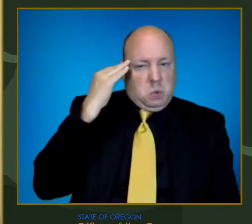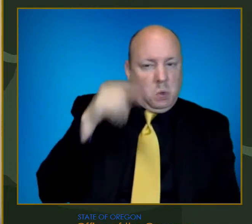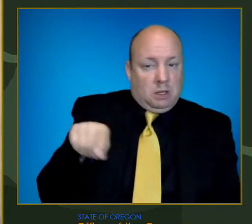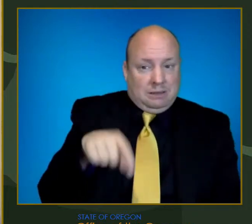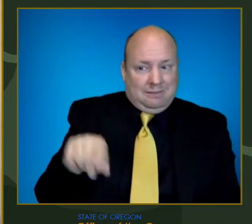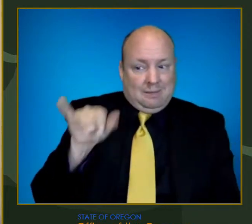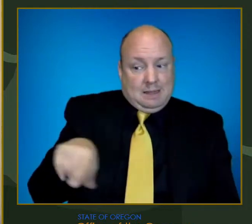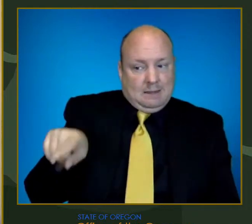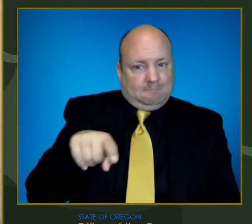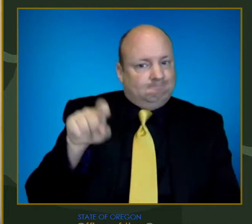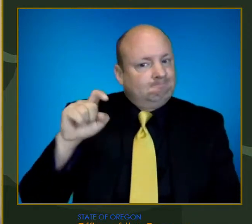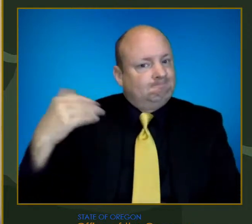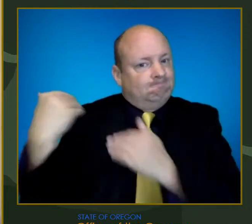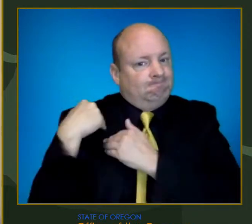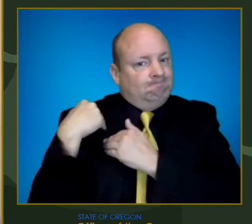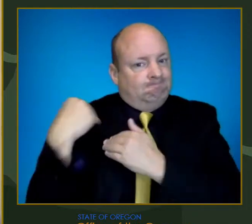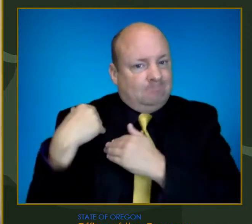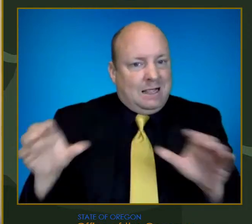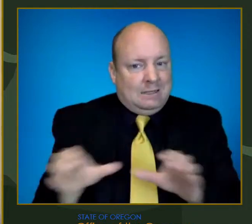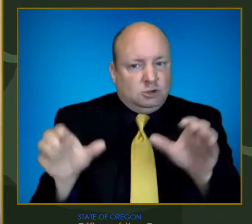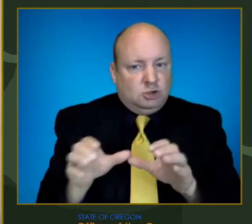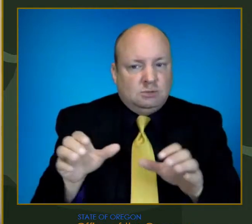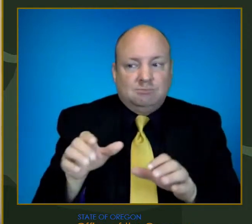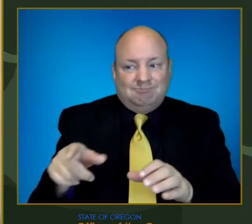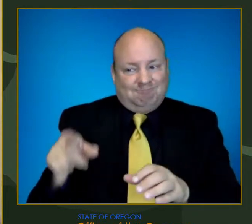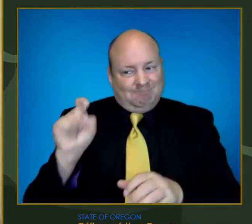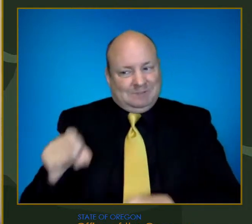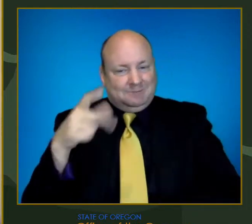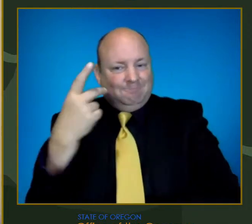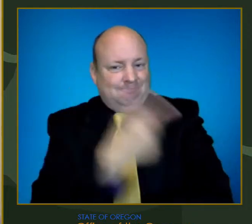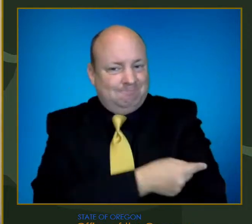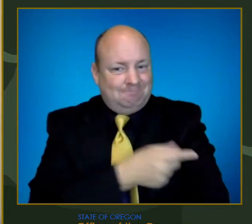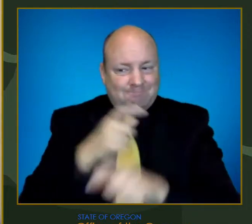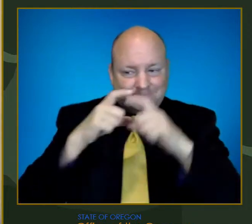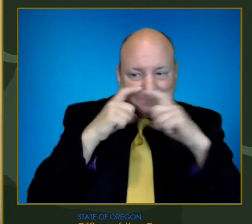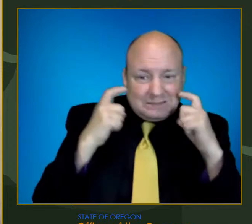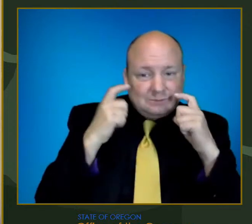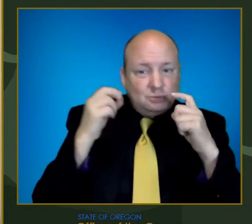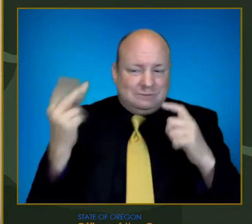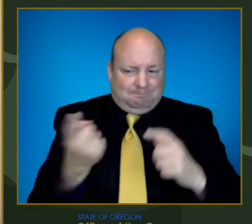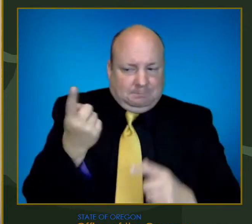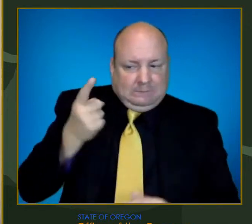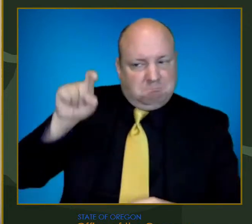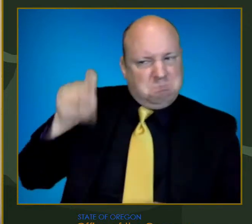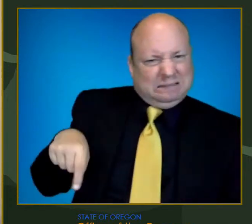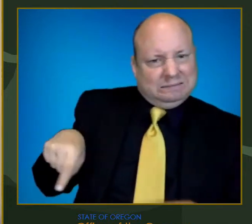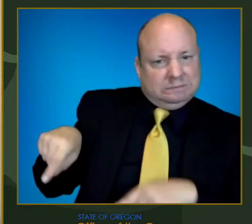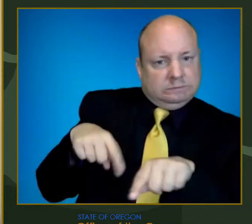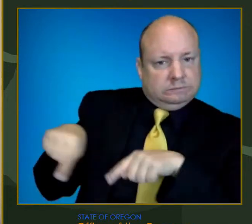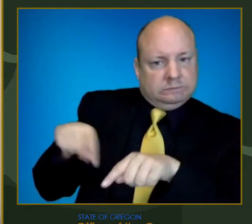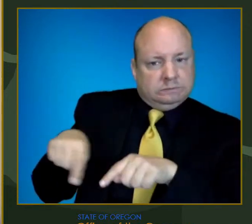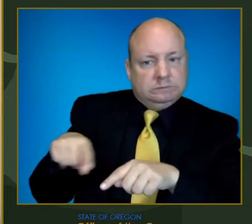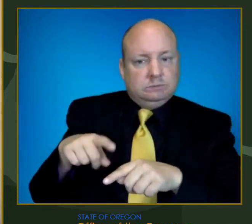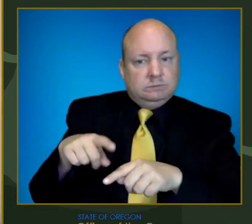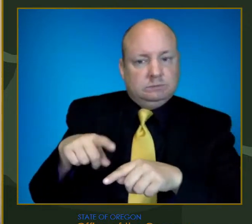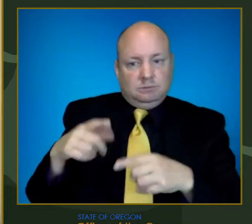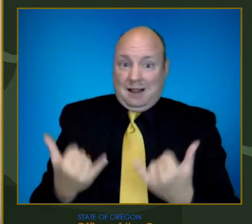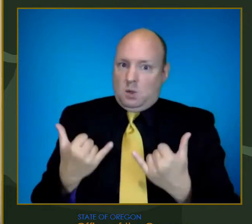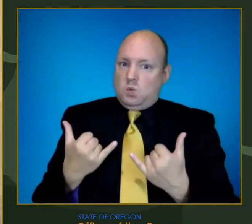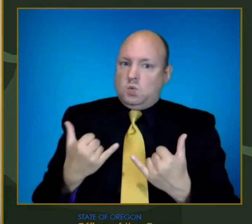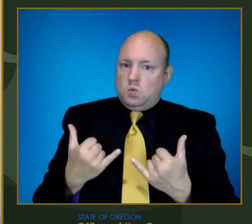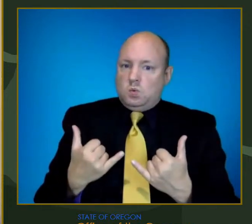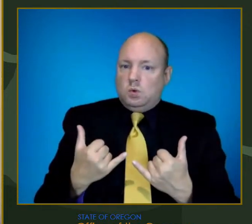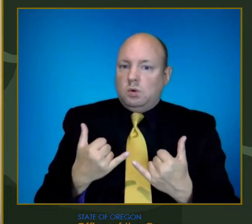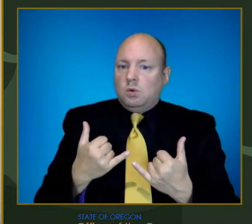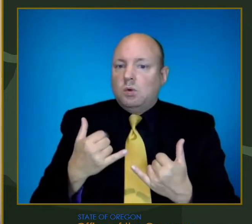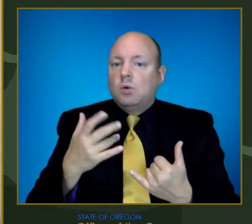get their vaccines to be fully protected. Those precautions kick in right now. So look at what you're doing, change